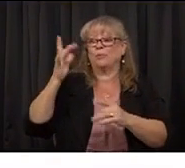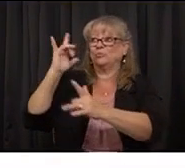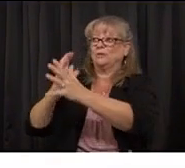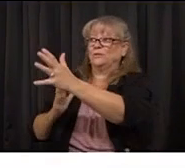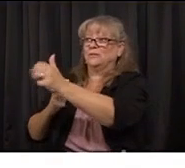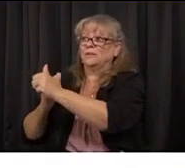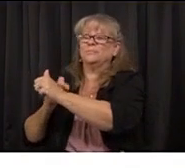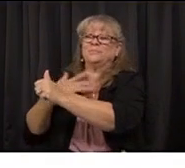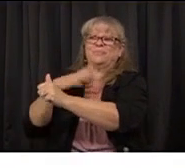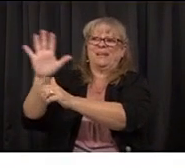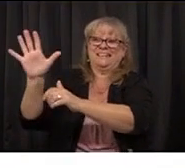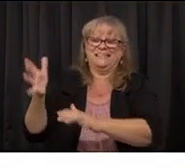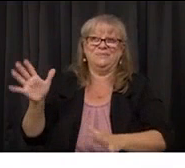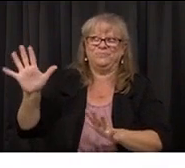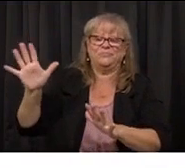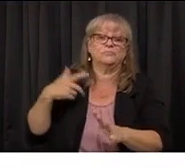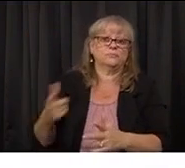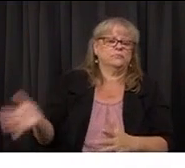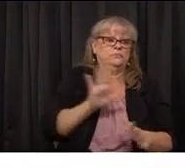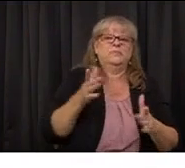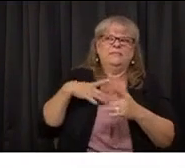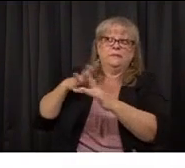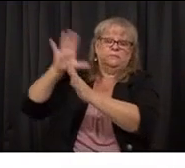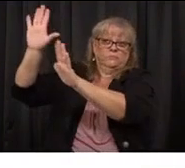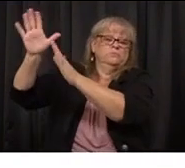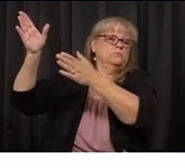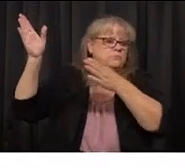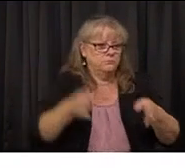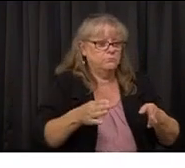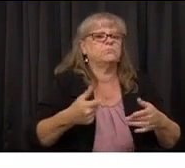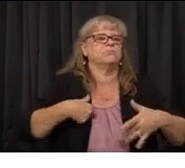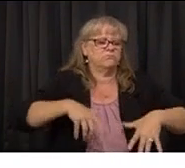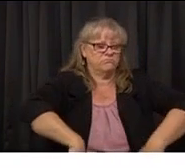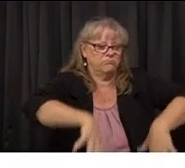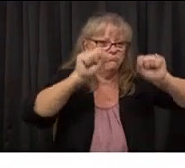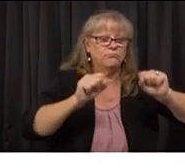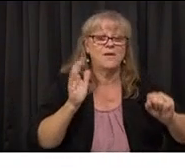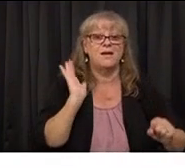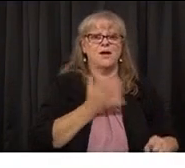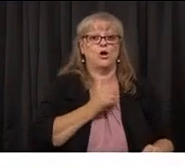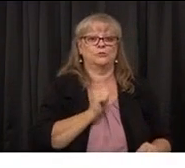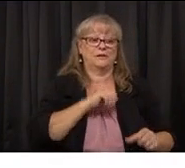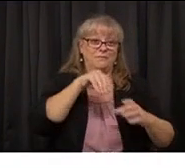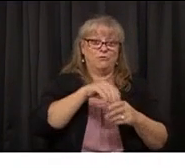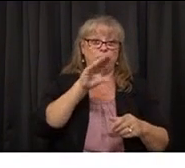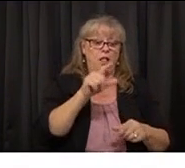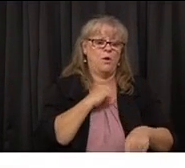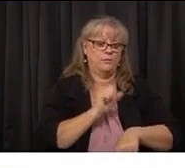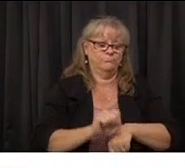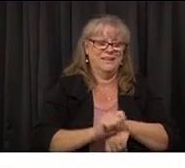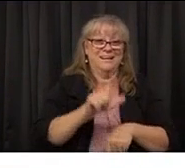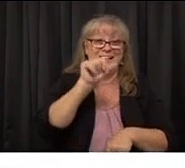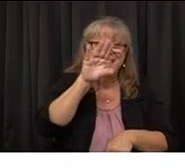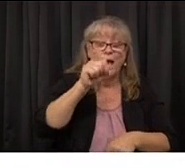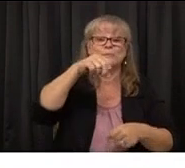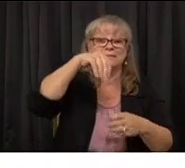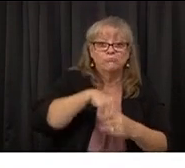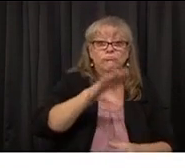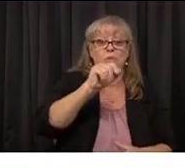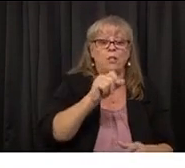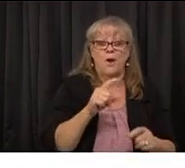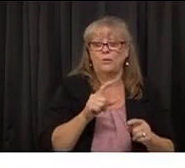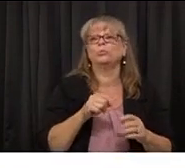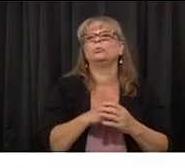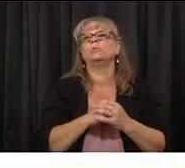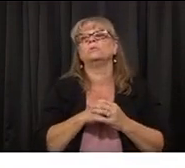our own hands in the state to aggressively implement those alternatives because of the huge backlog of